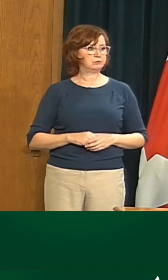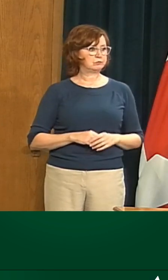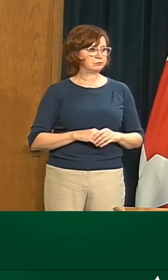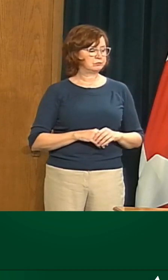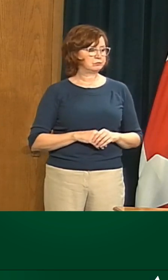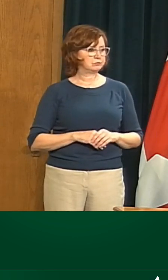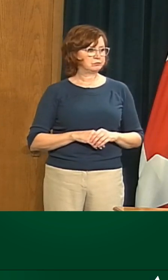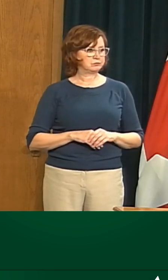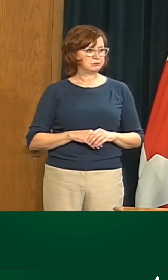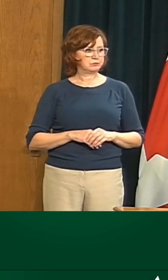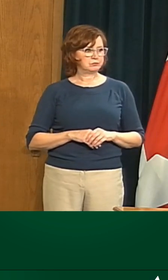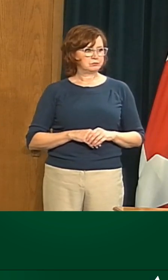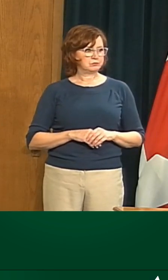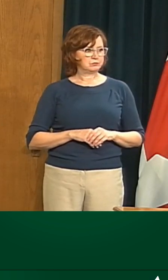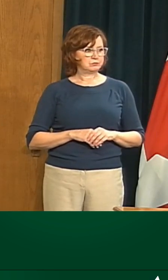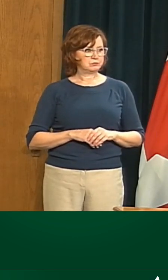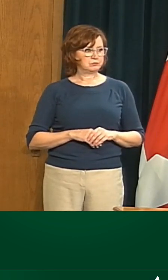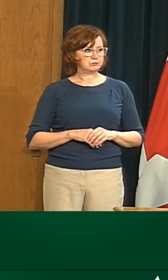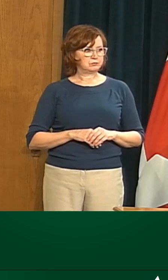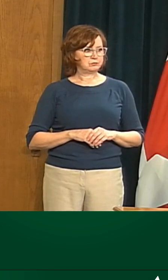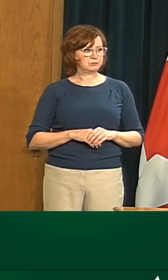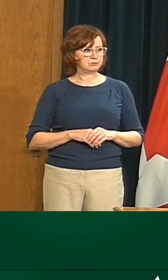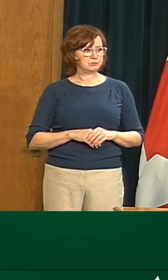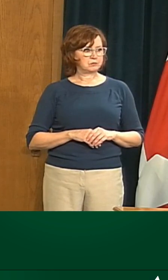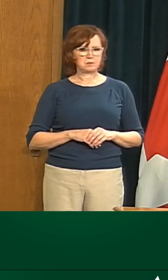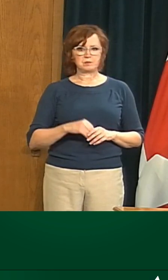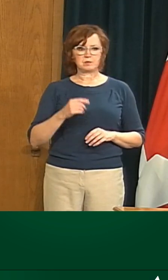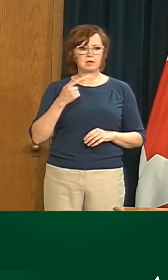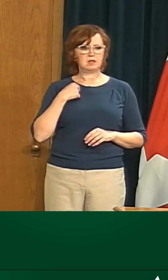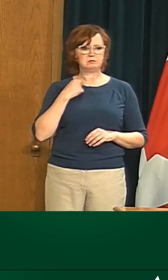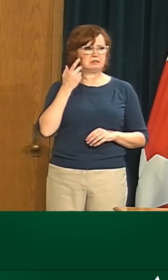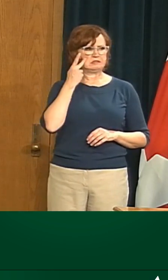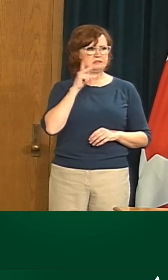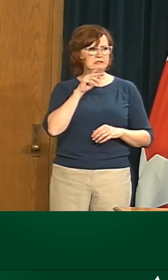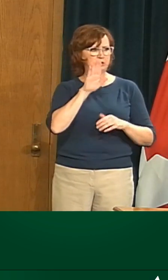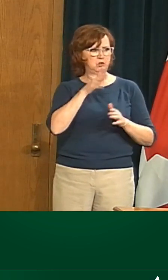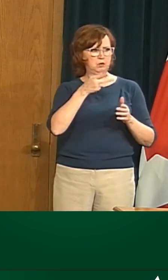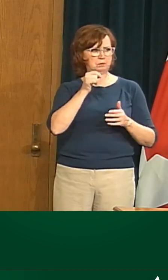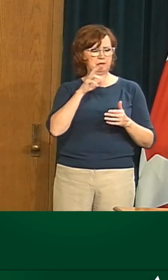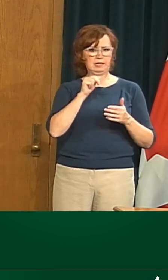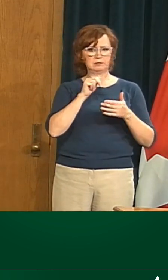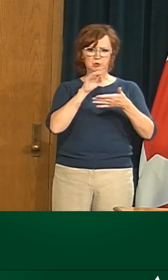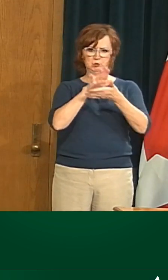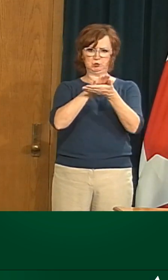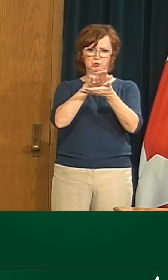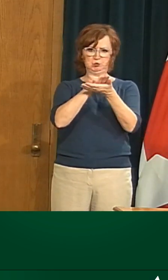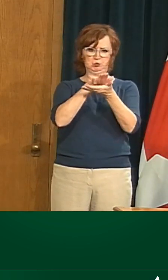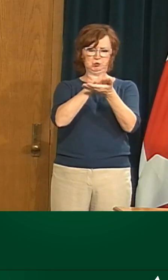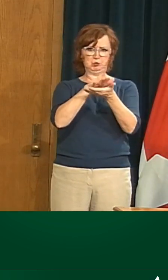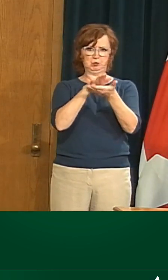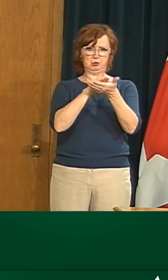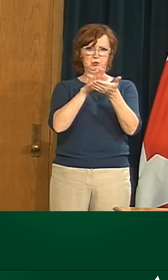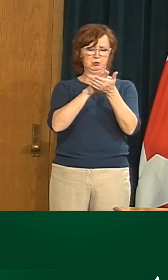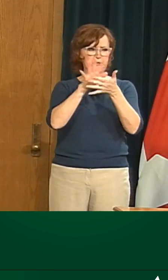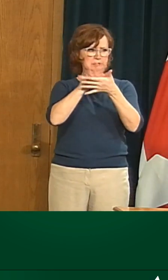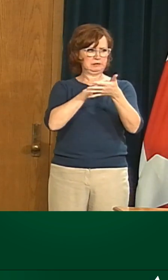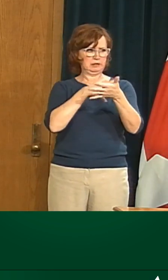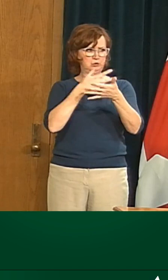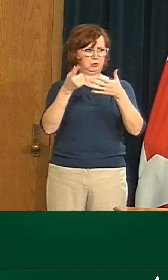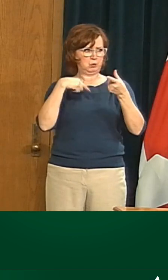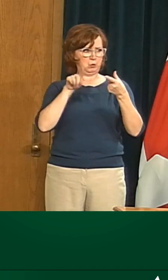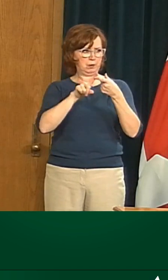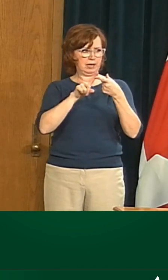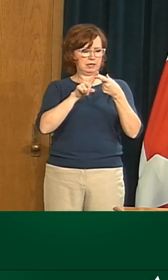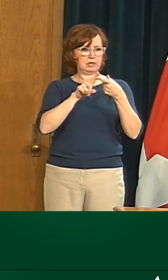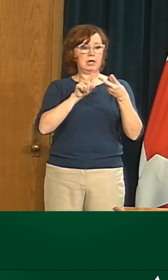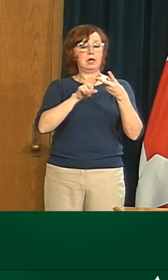in this plan, and that includes when schools and also universities might be allowed to reopen and when elective surgeries